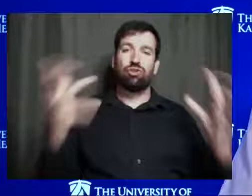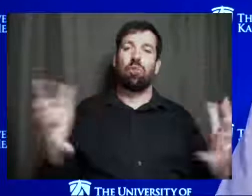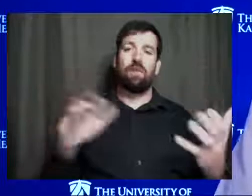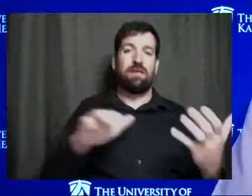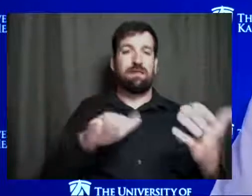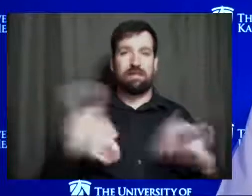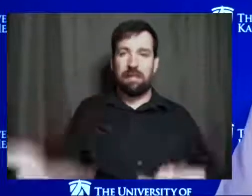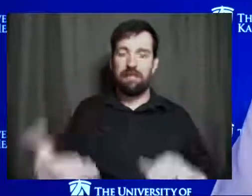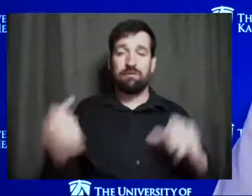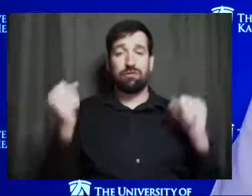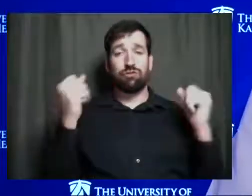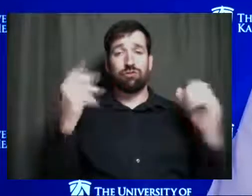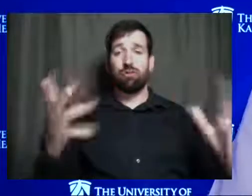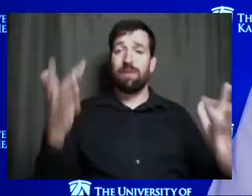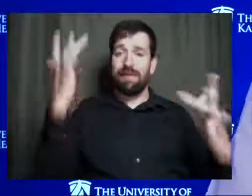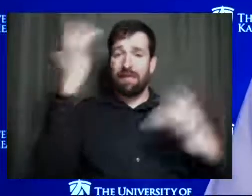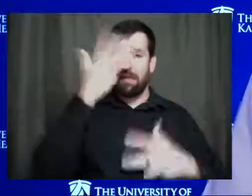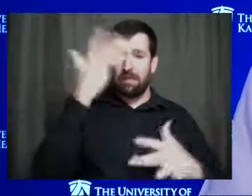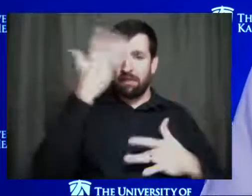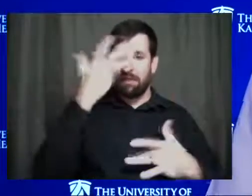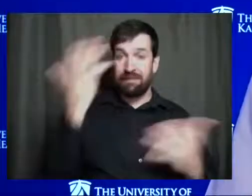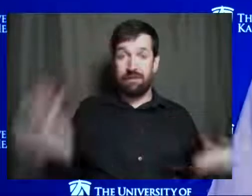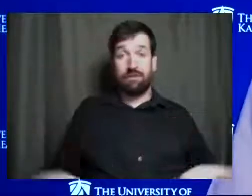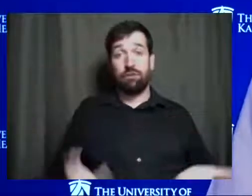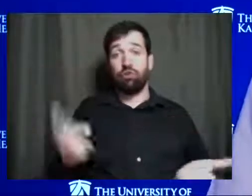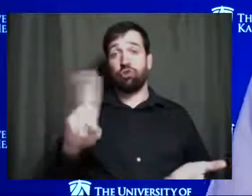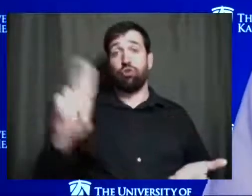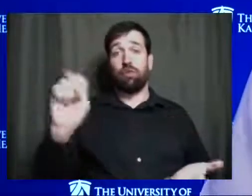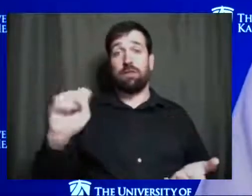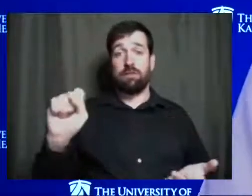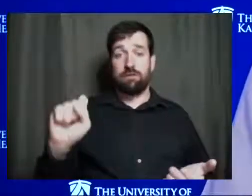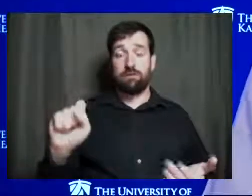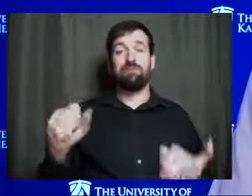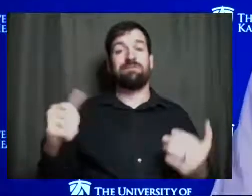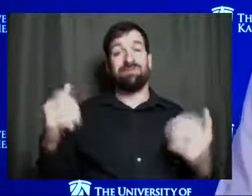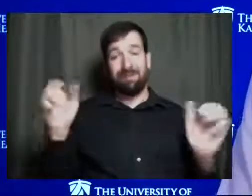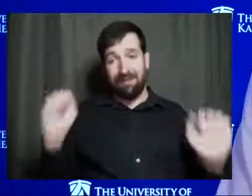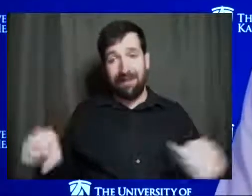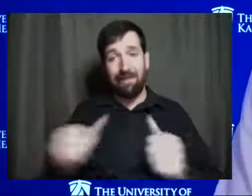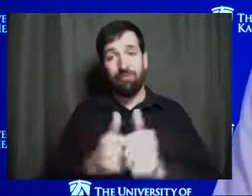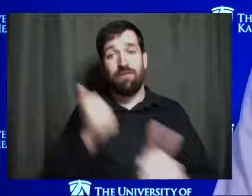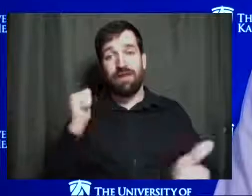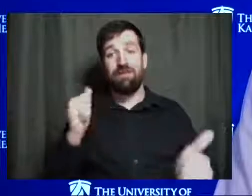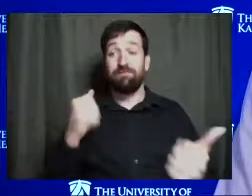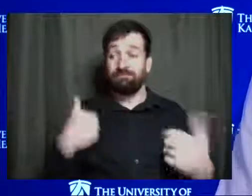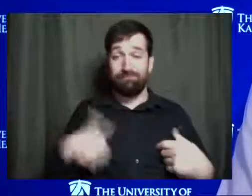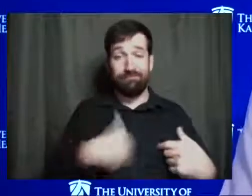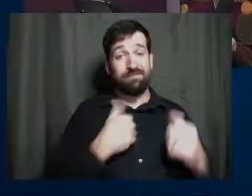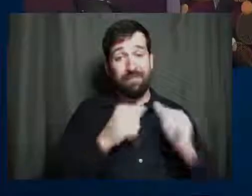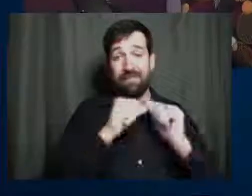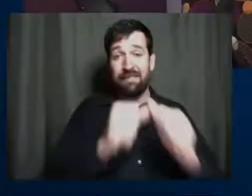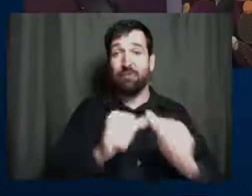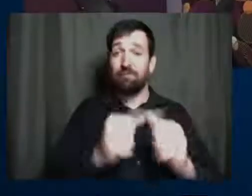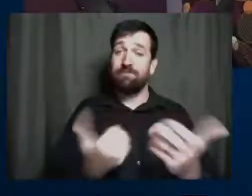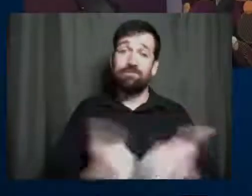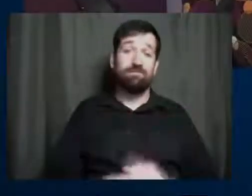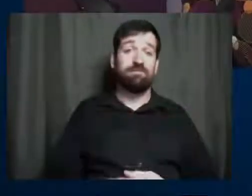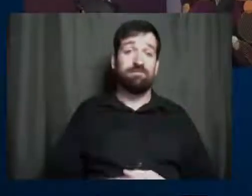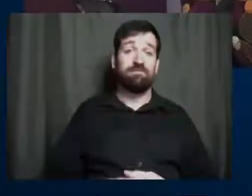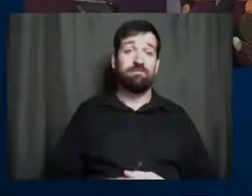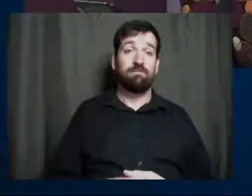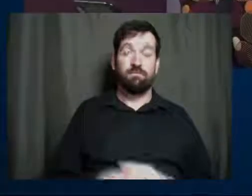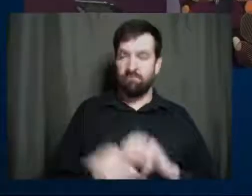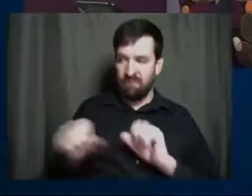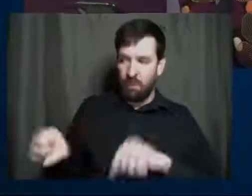excess illness in the United States with the pandemic. We have a way to prevent it. Let's continue to promote that and get that done. Okay, can we rewind really quick?